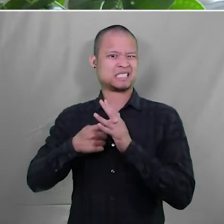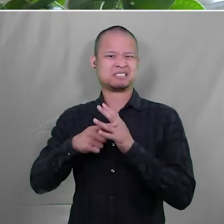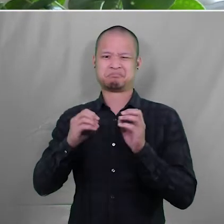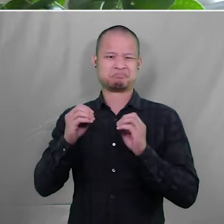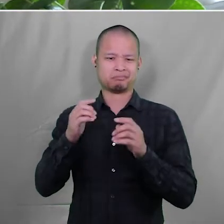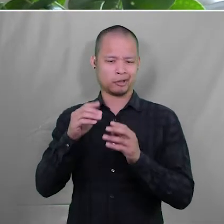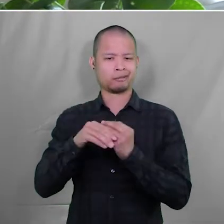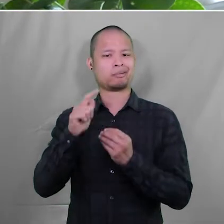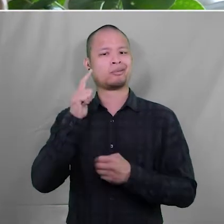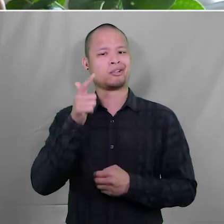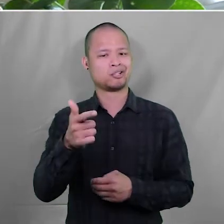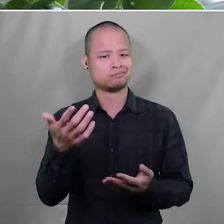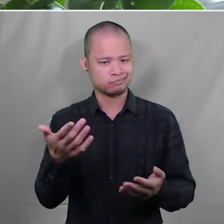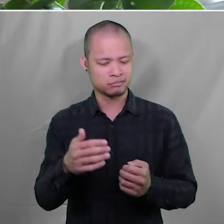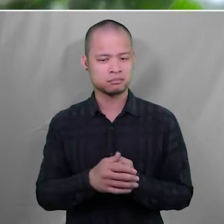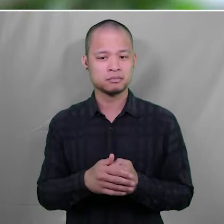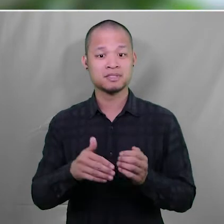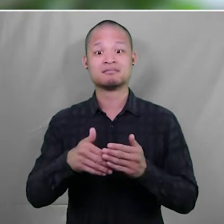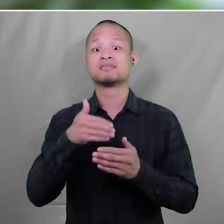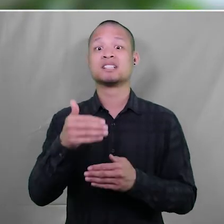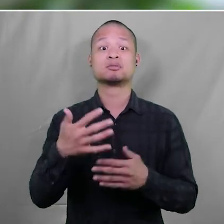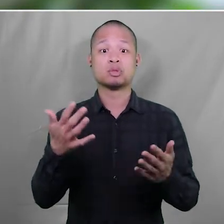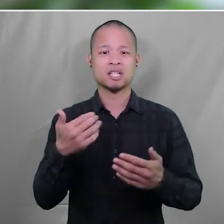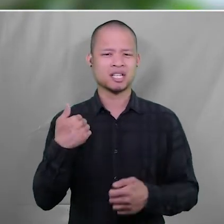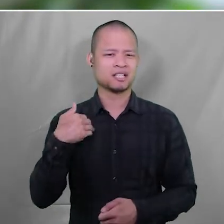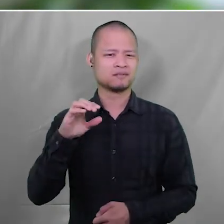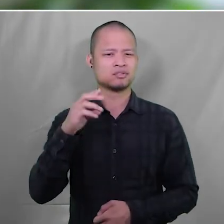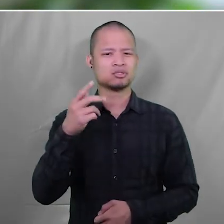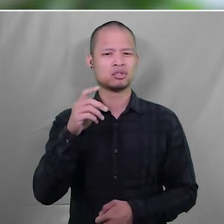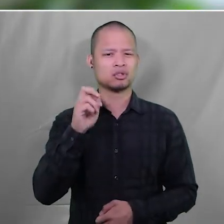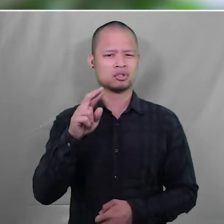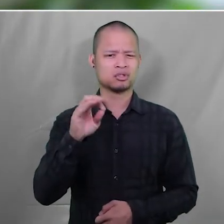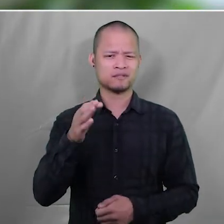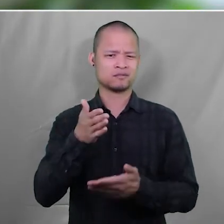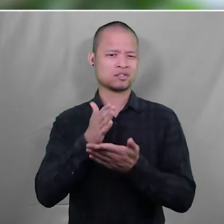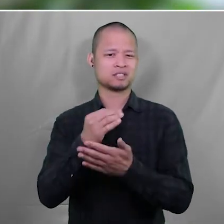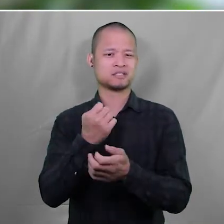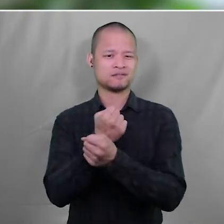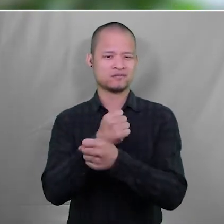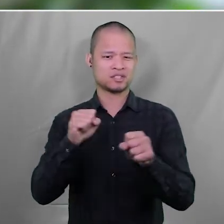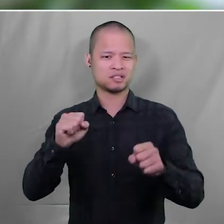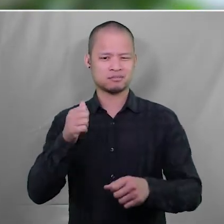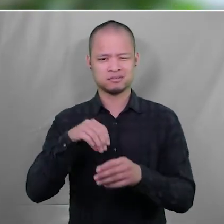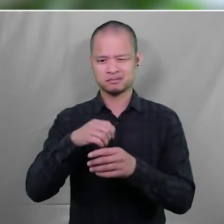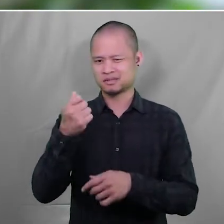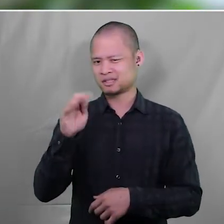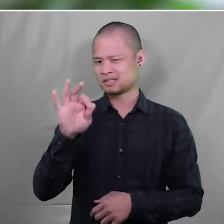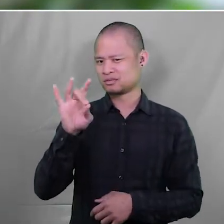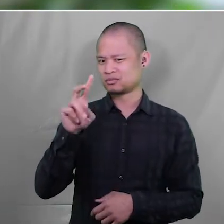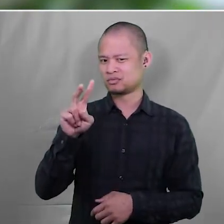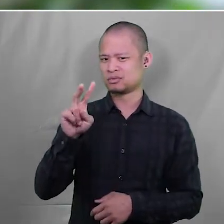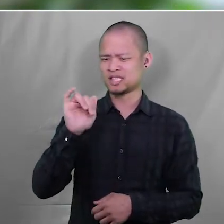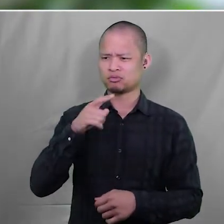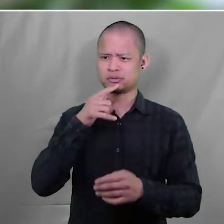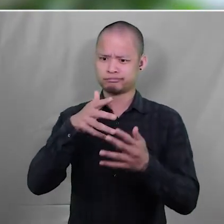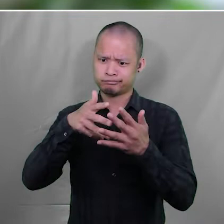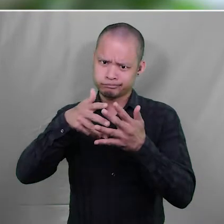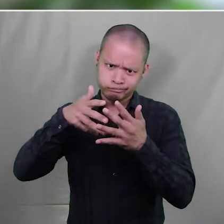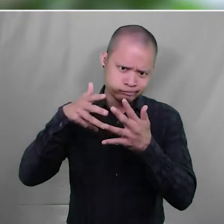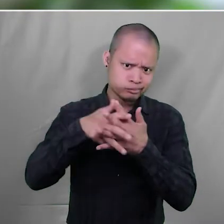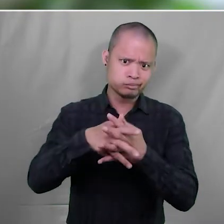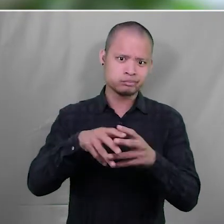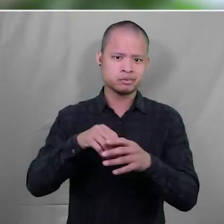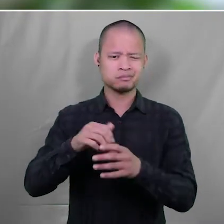date. So next we have the Canadian Charter of Rights and Freedoms of 1982, and this is embedded as part